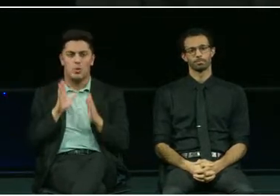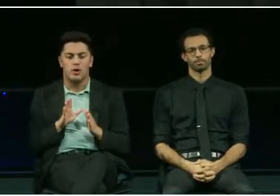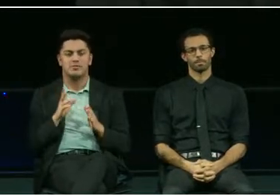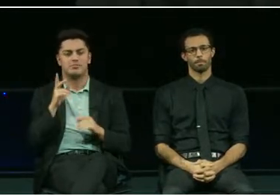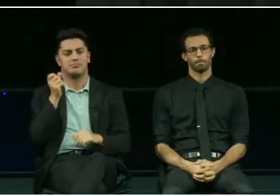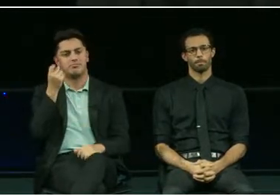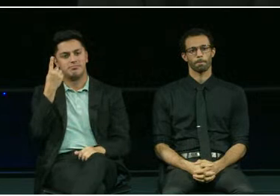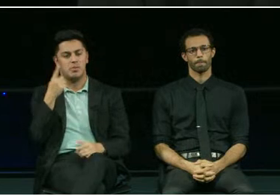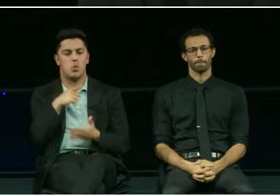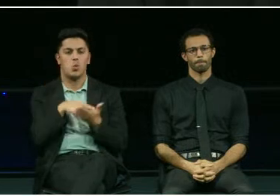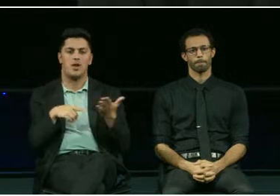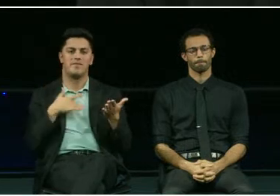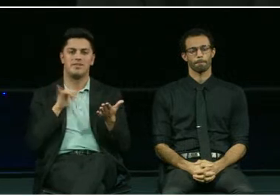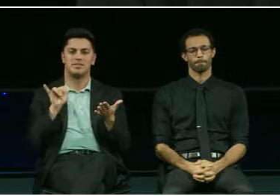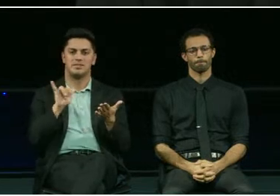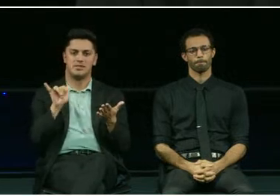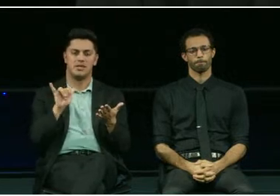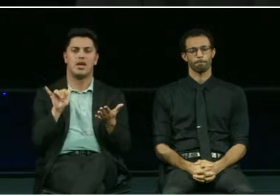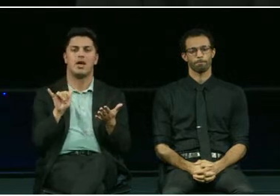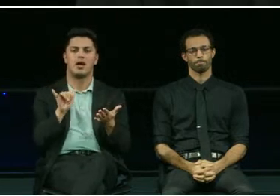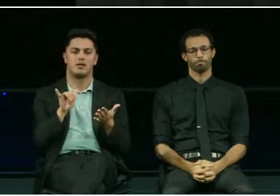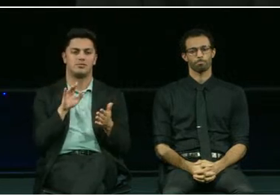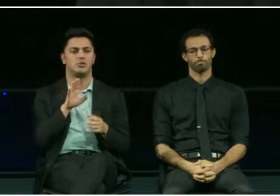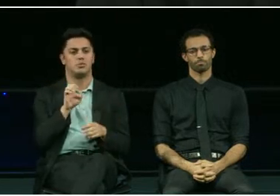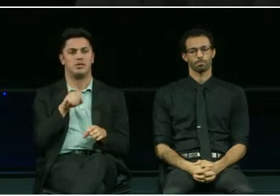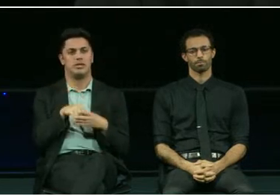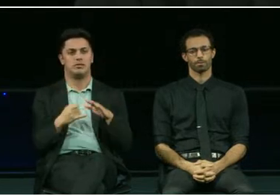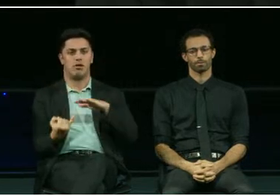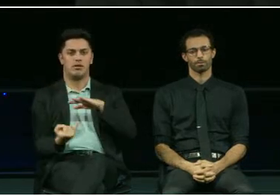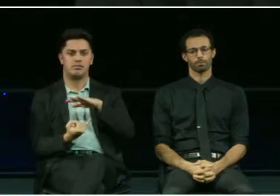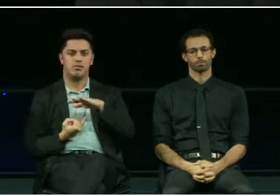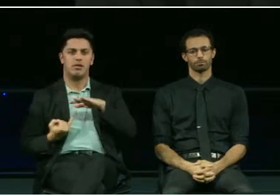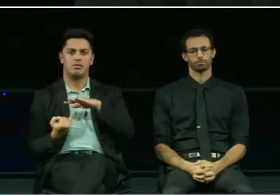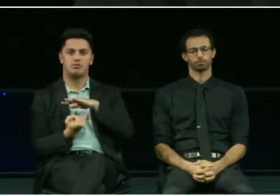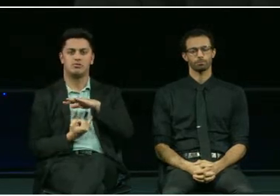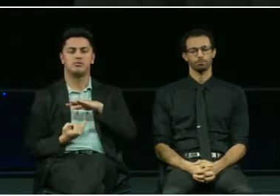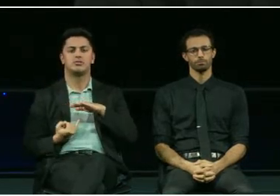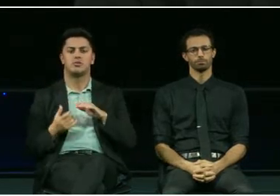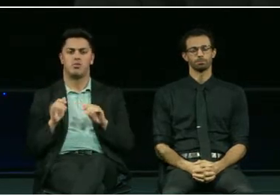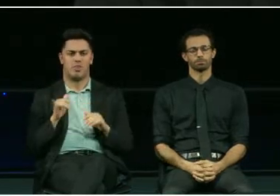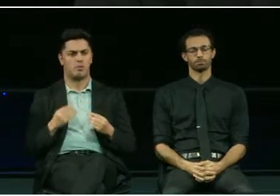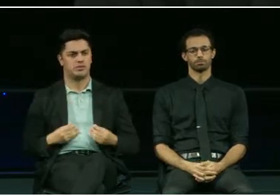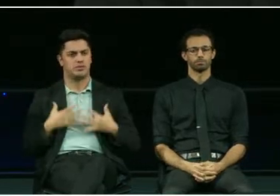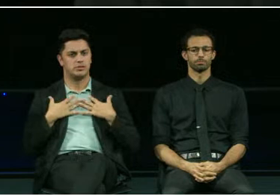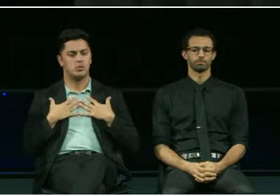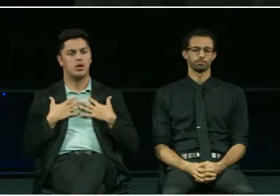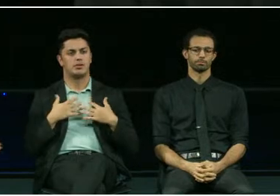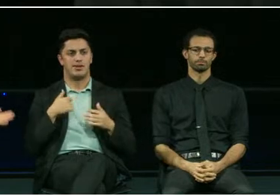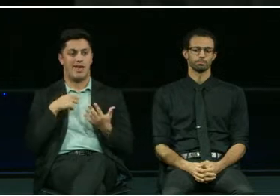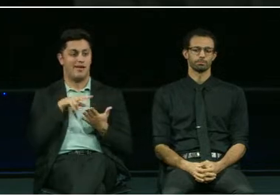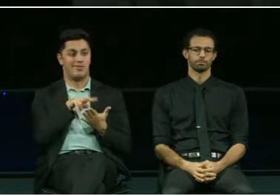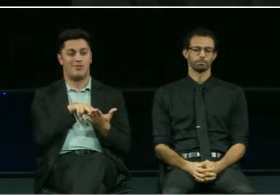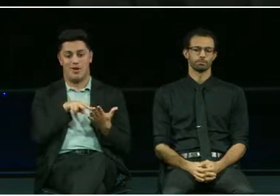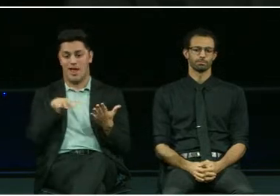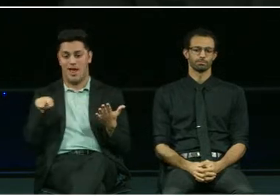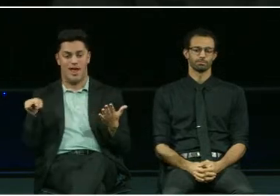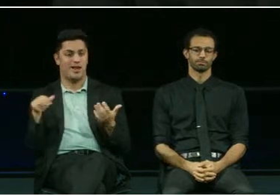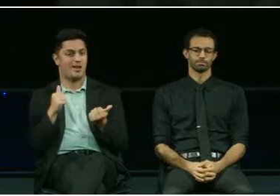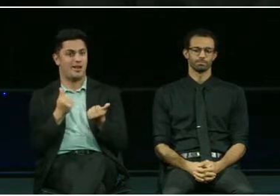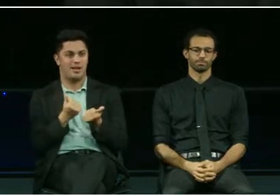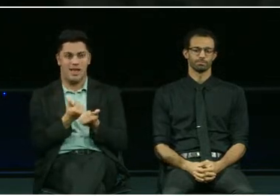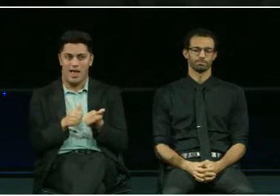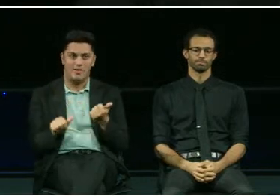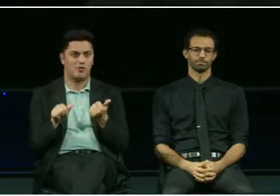what it feels like to be in such isolation. And so that was always inspirational. I think I've read all the accounts of